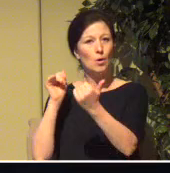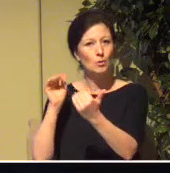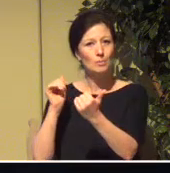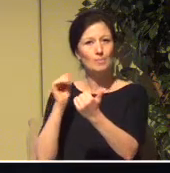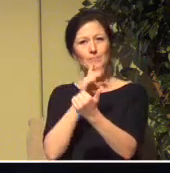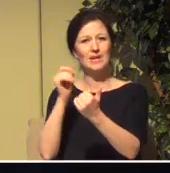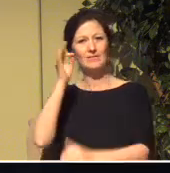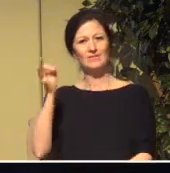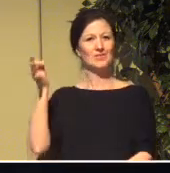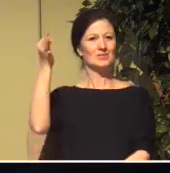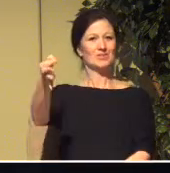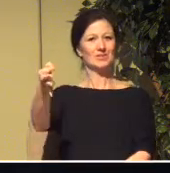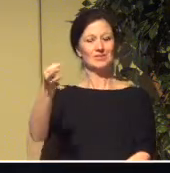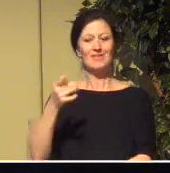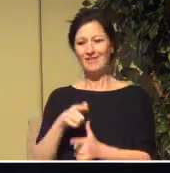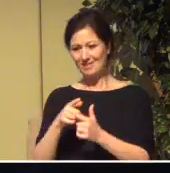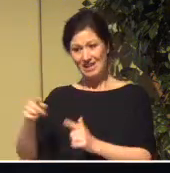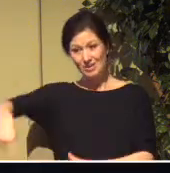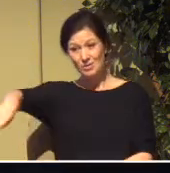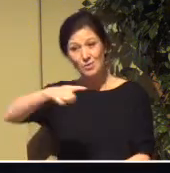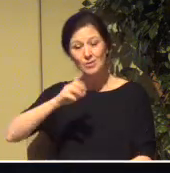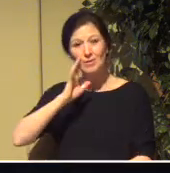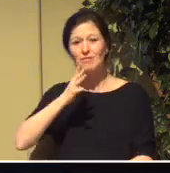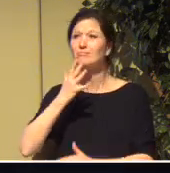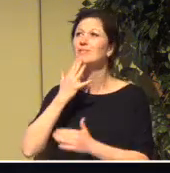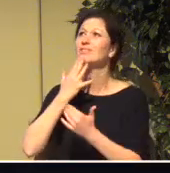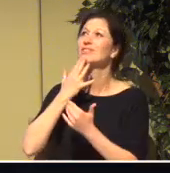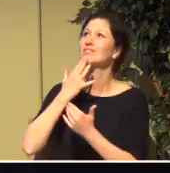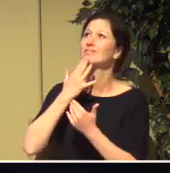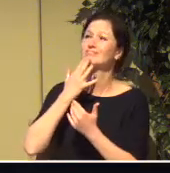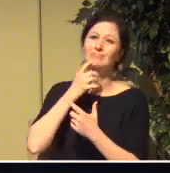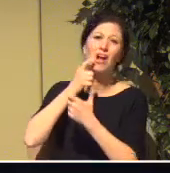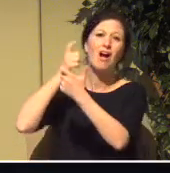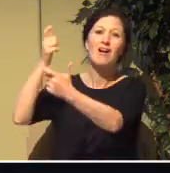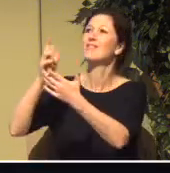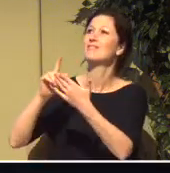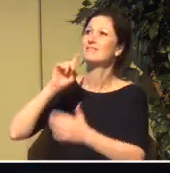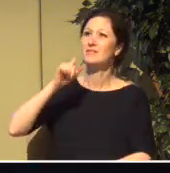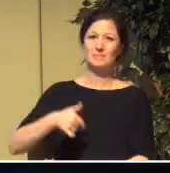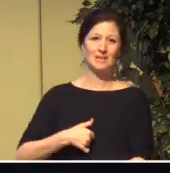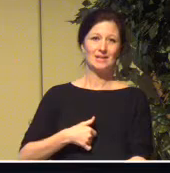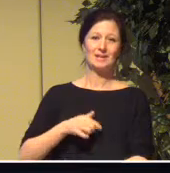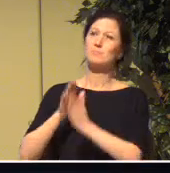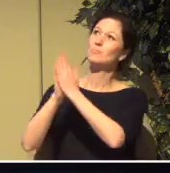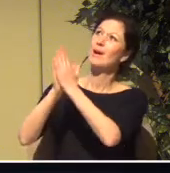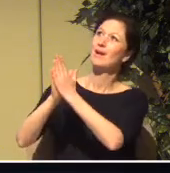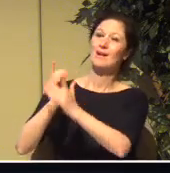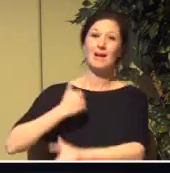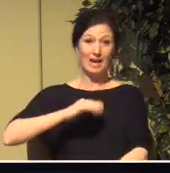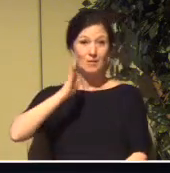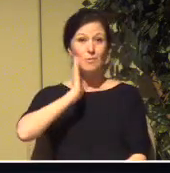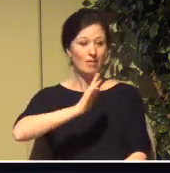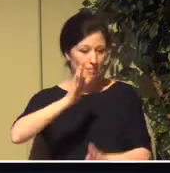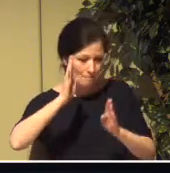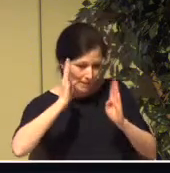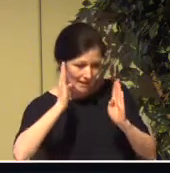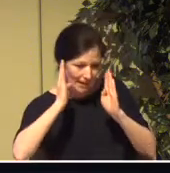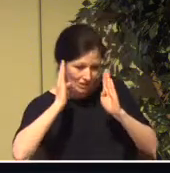Then you will call upon me and come and pray to me, and I will listen to you.